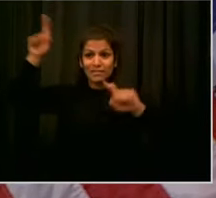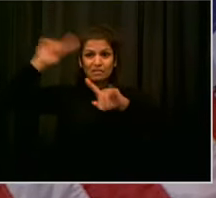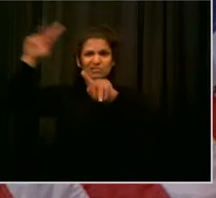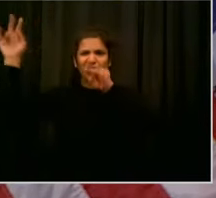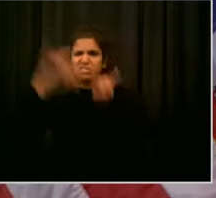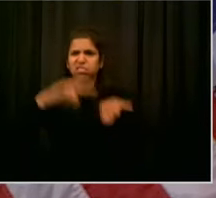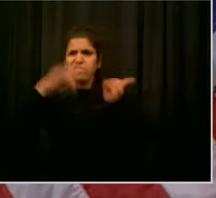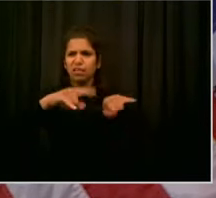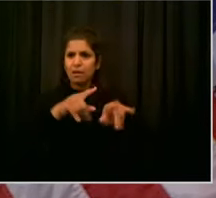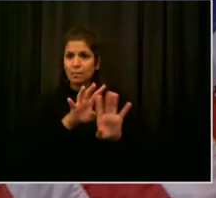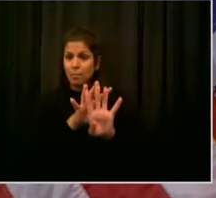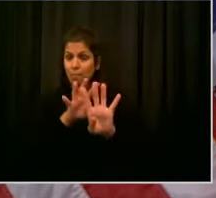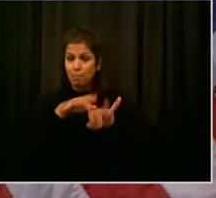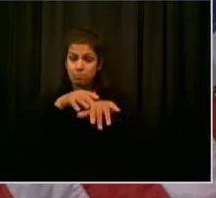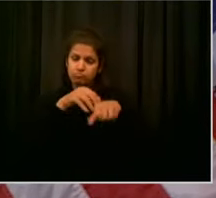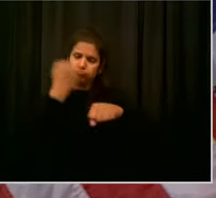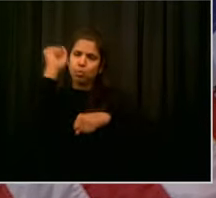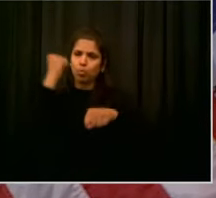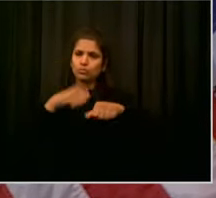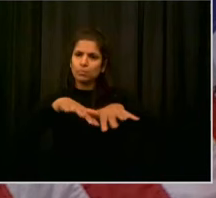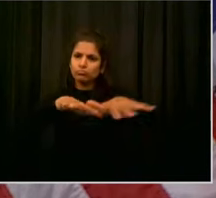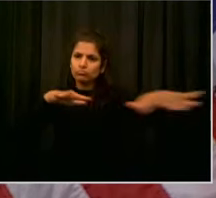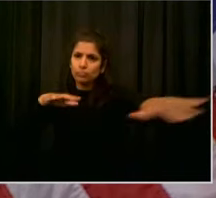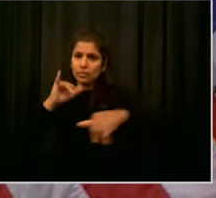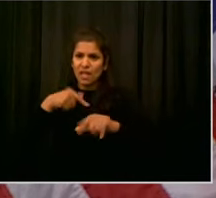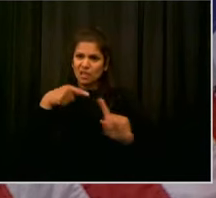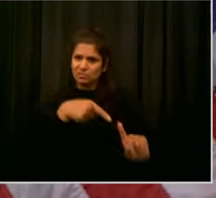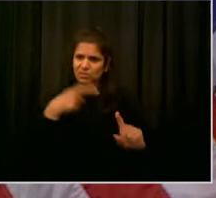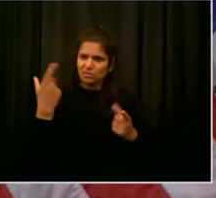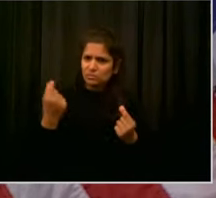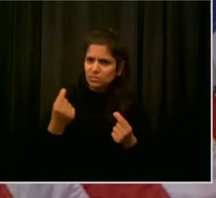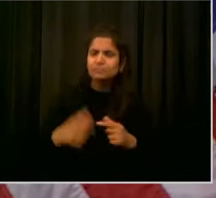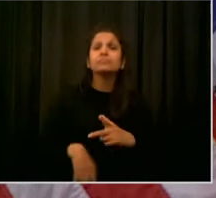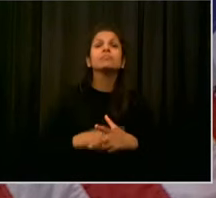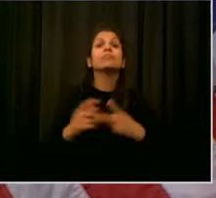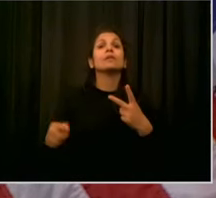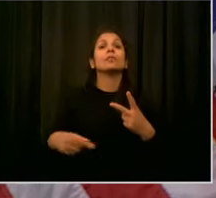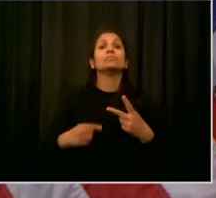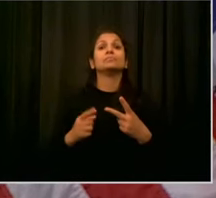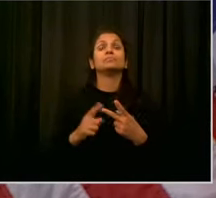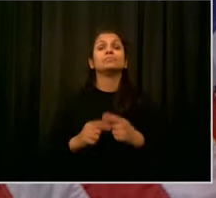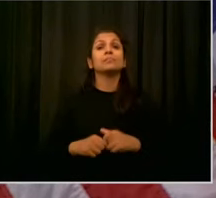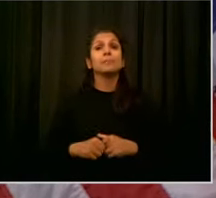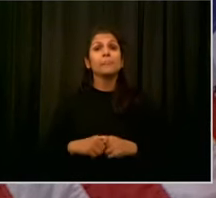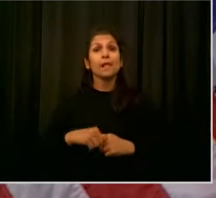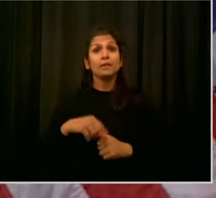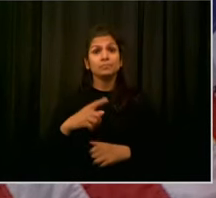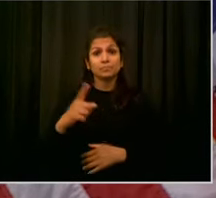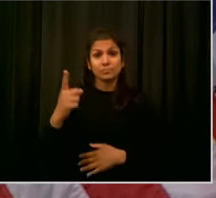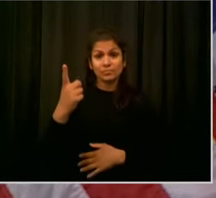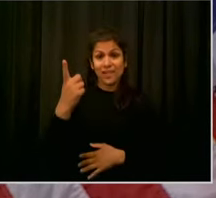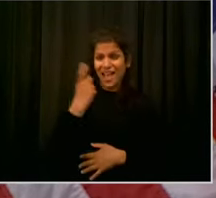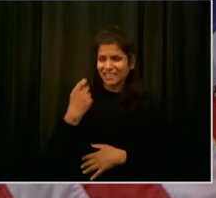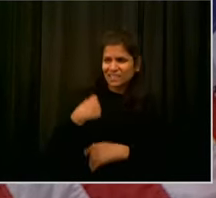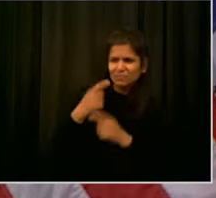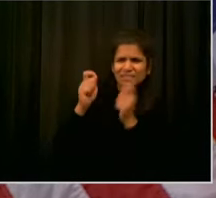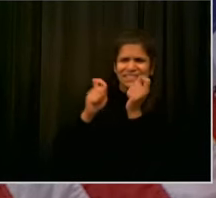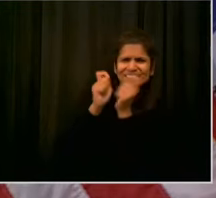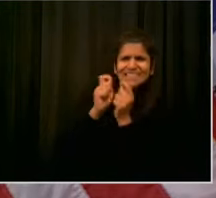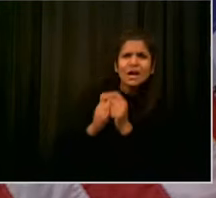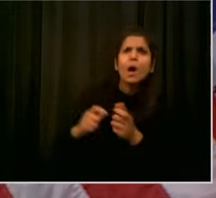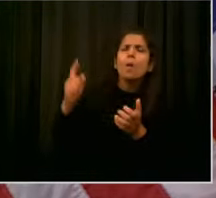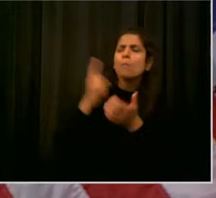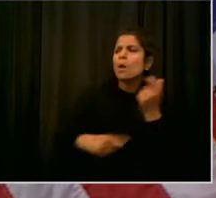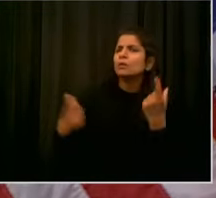The tactical approach was based on keeping peace in every sense of the word. So Dana,